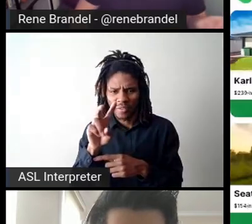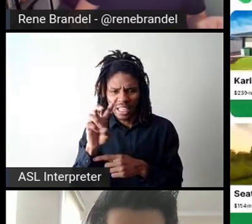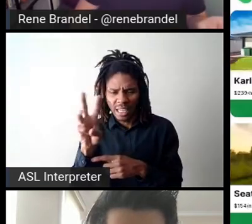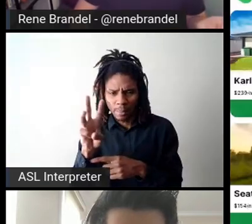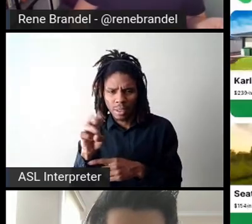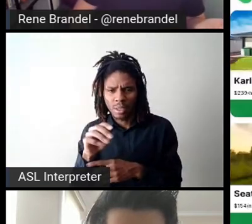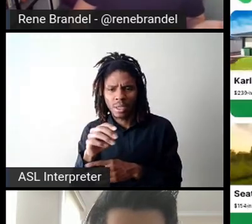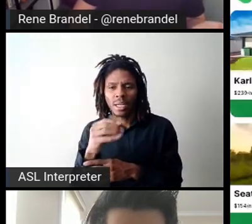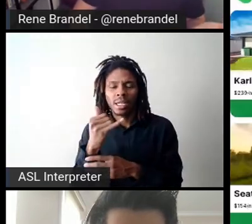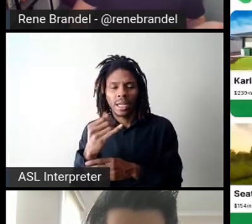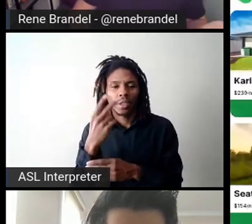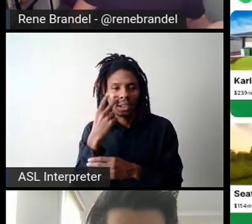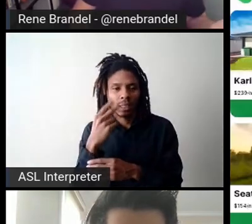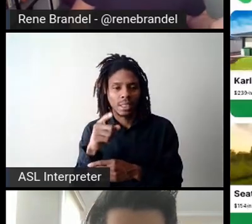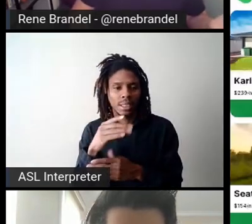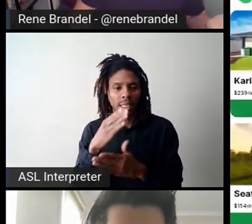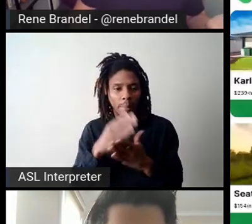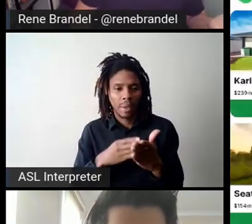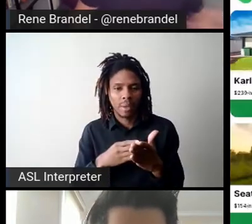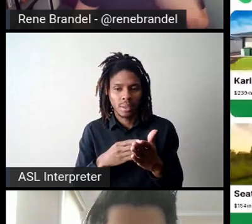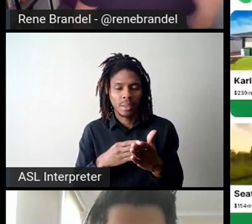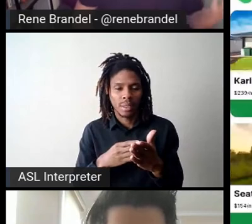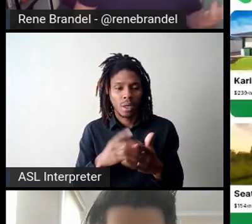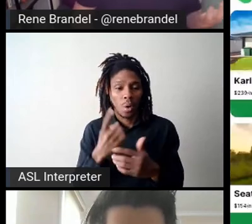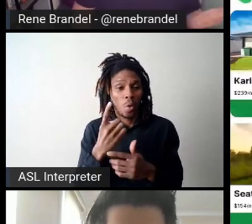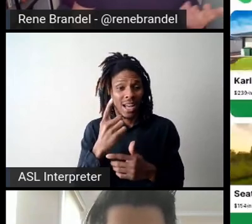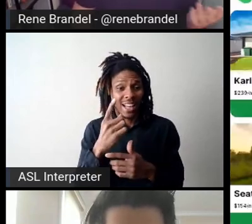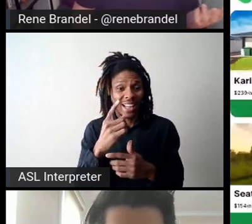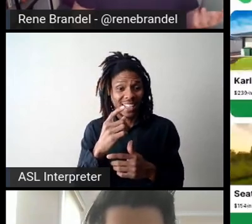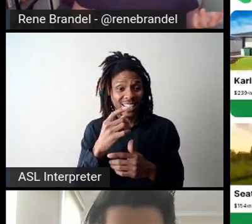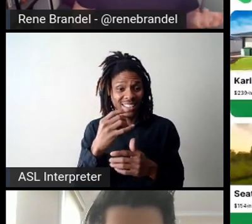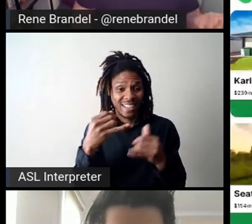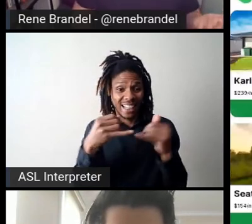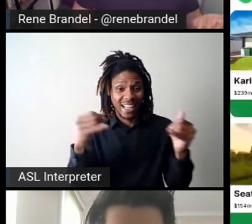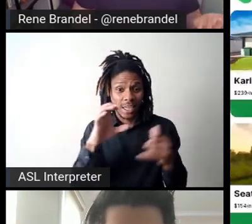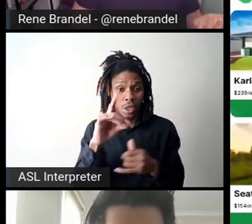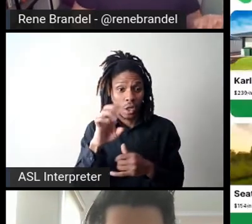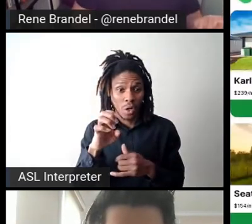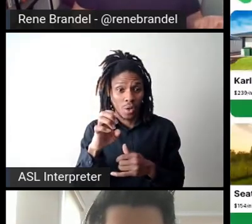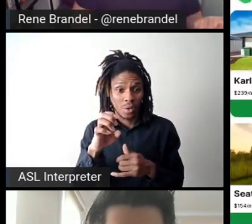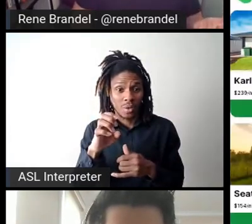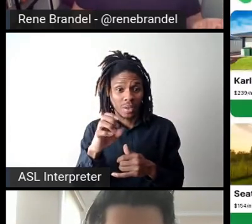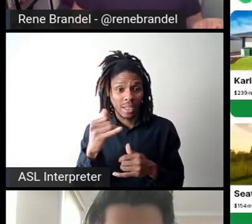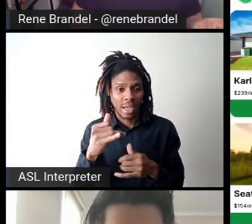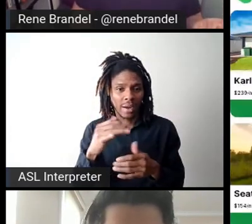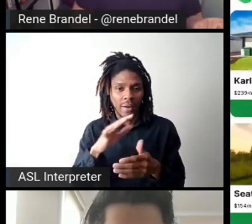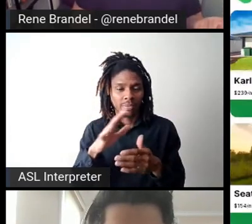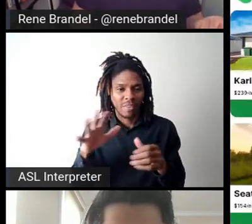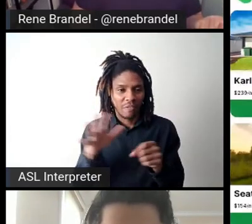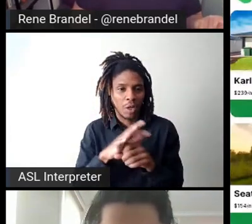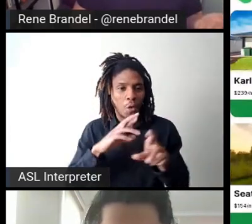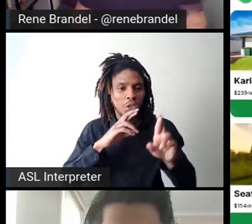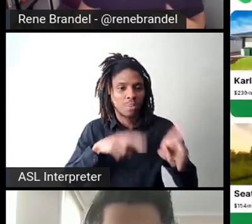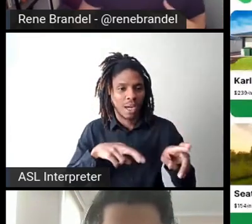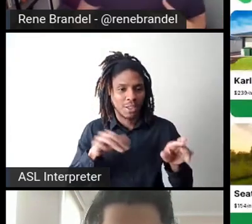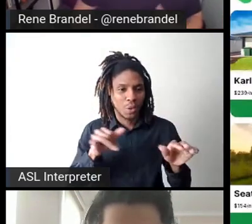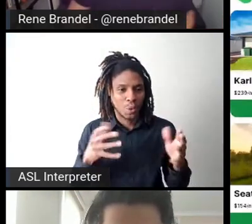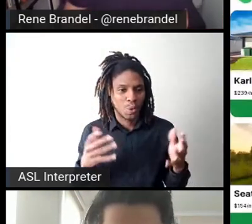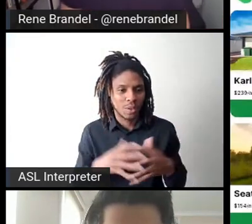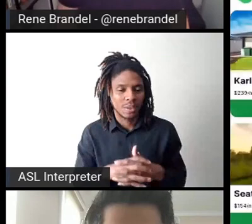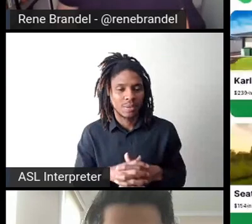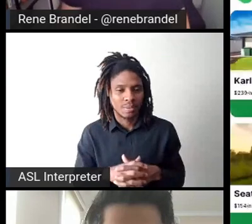can see that now this component, just with one line of code that I would have written anyway as a React developer, has become fully responsive as well.